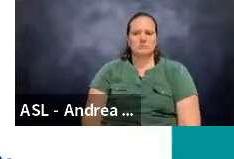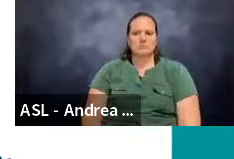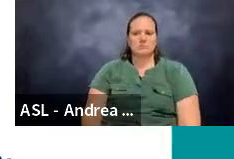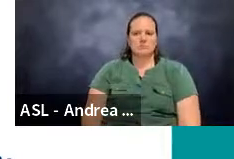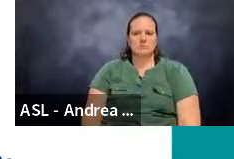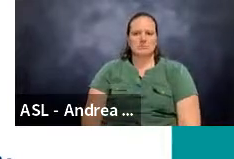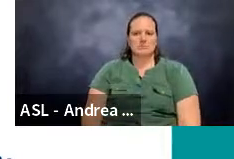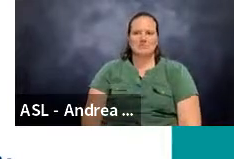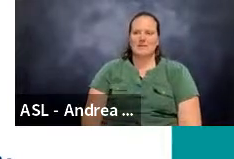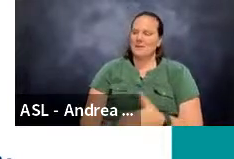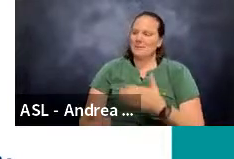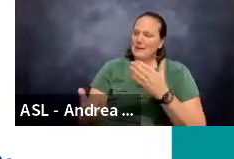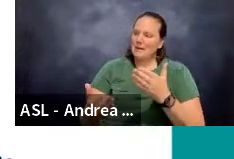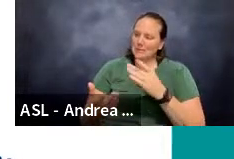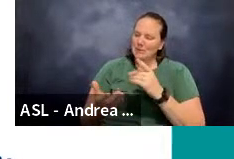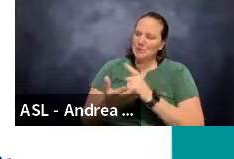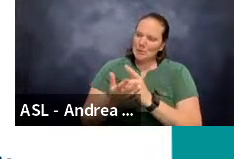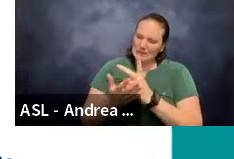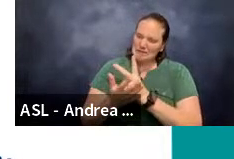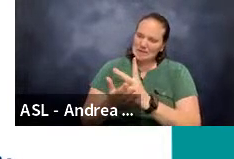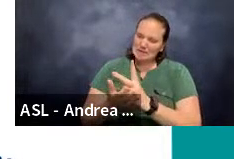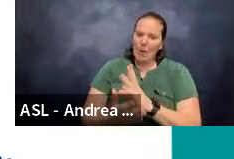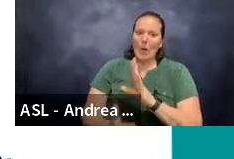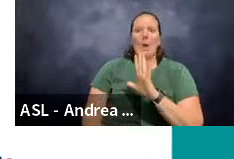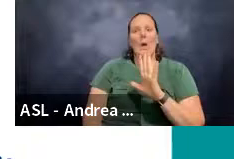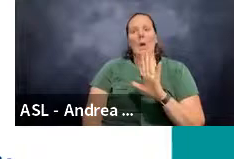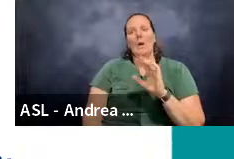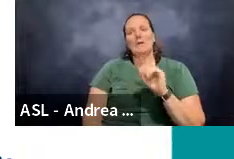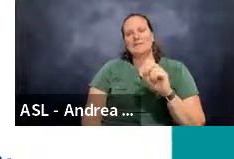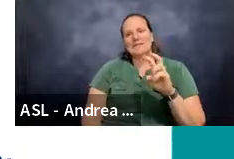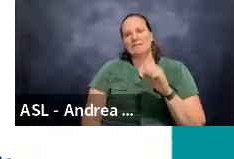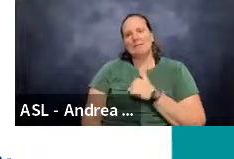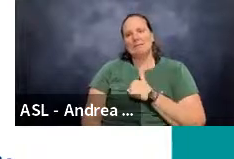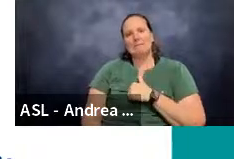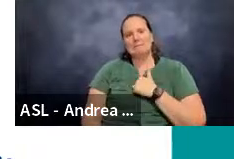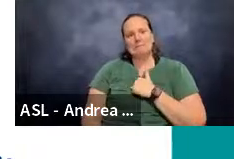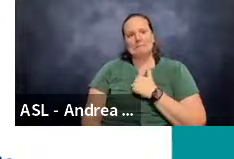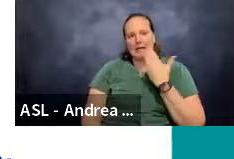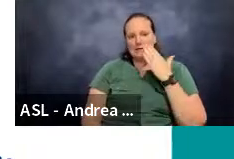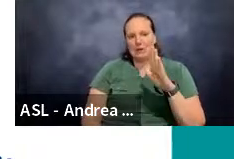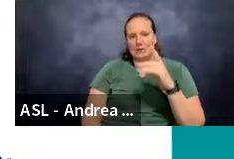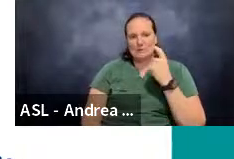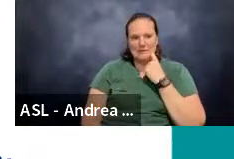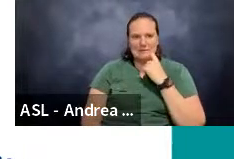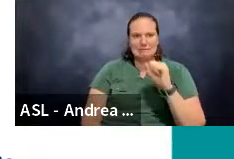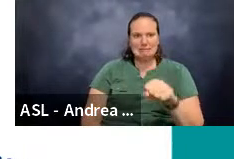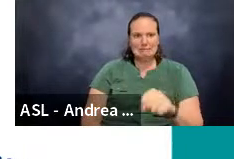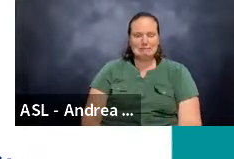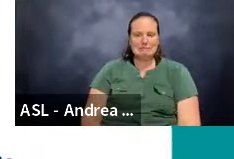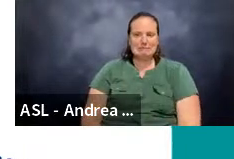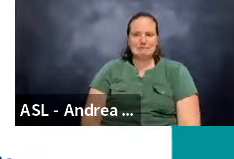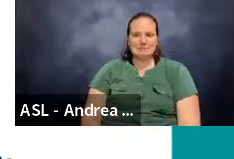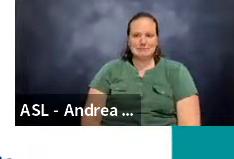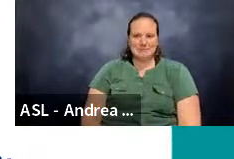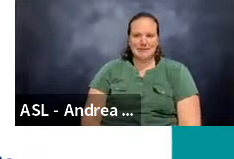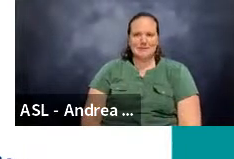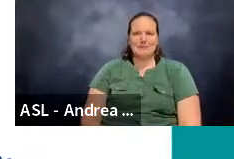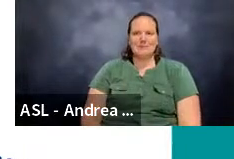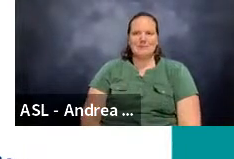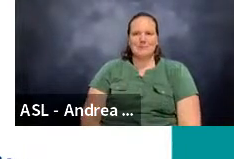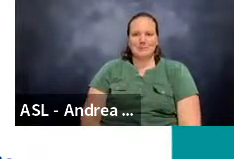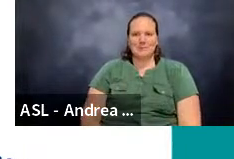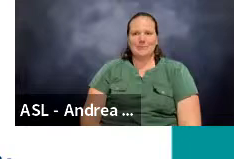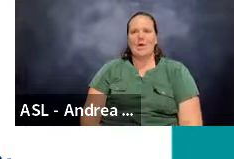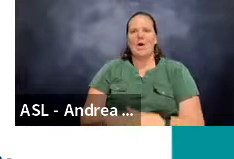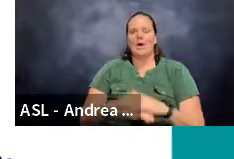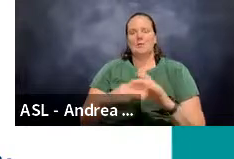Maybe weeks, Steve. Maybe next weeks. Couple of weeks. Okay. Yeah. Sorry. Yeah. I didn't know the latest, but yes, it's yeah. in progress. They'll be on our